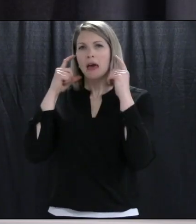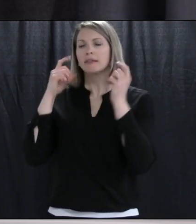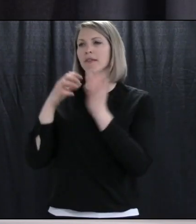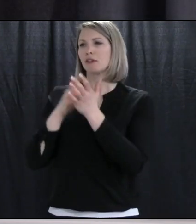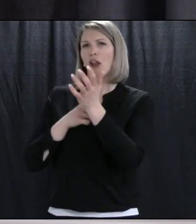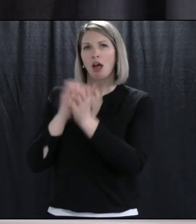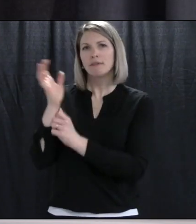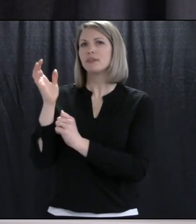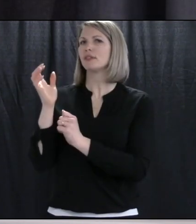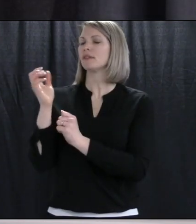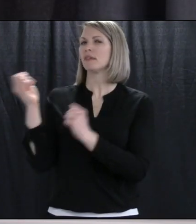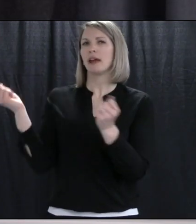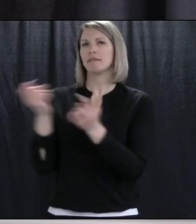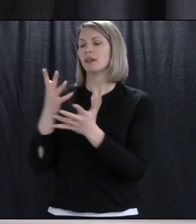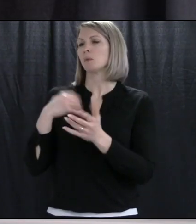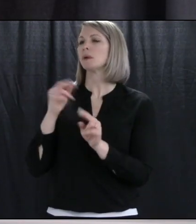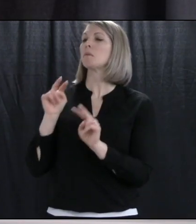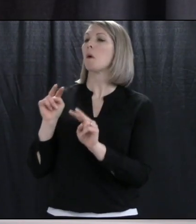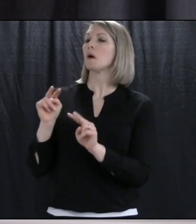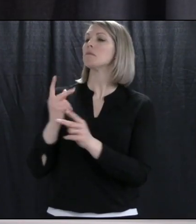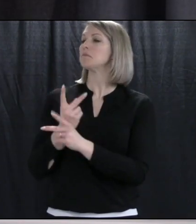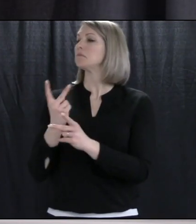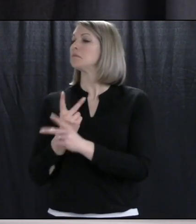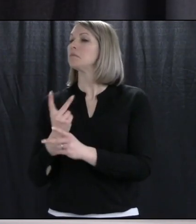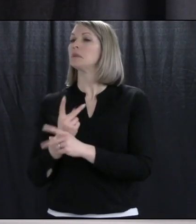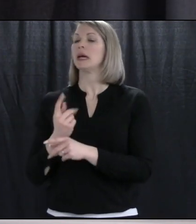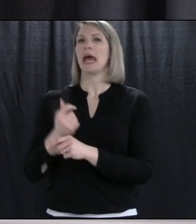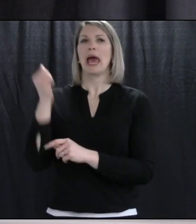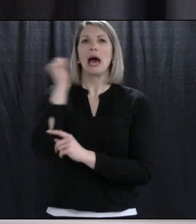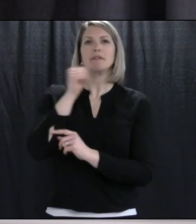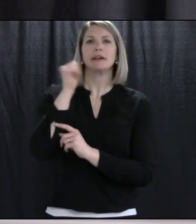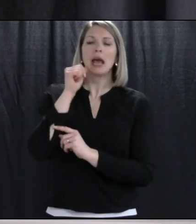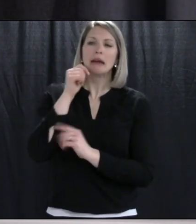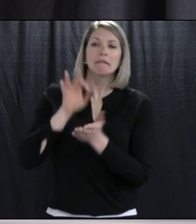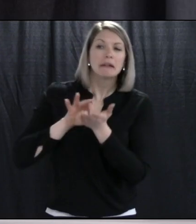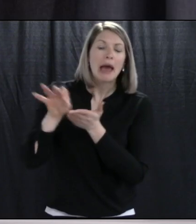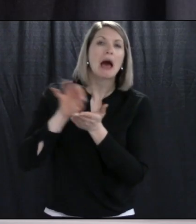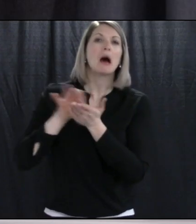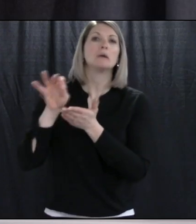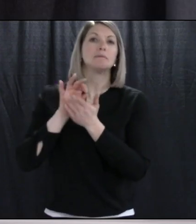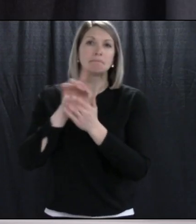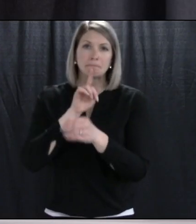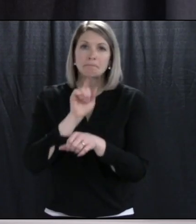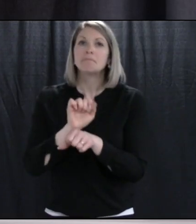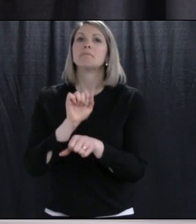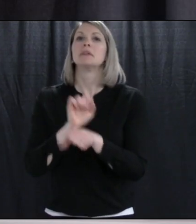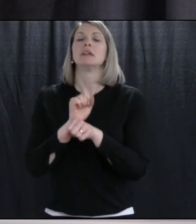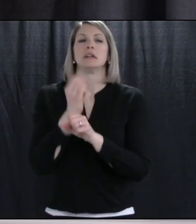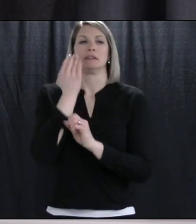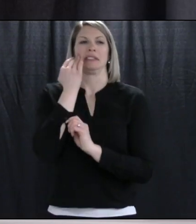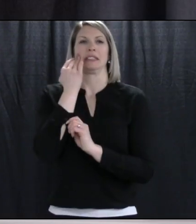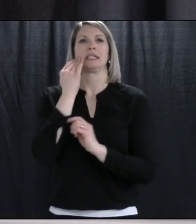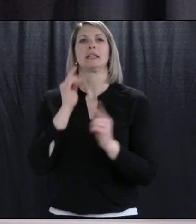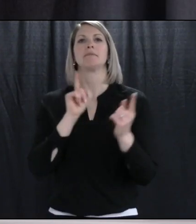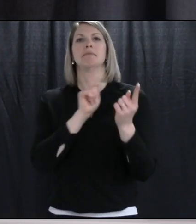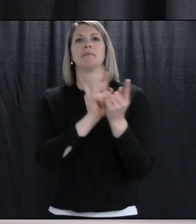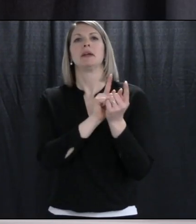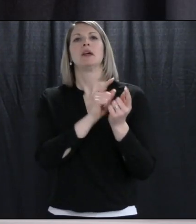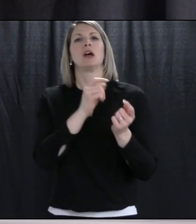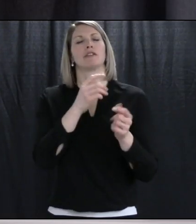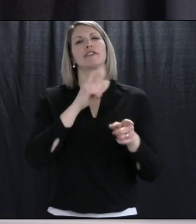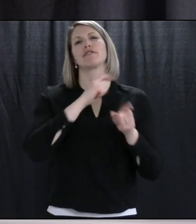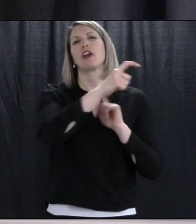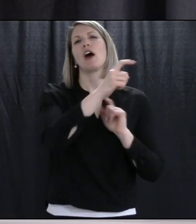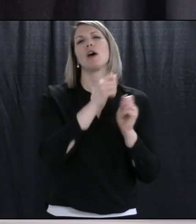it, personal protective equipment. We have daily inventories being prepared. I had a lengthy conversation with Minister Haidu